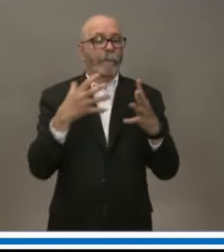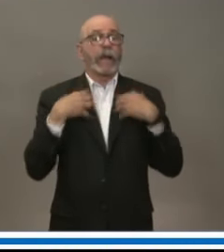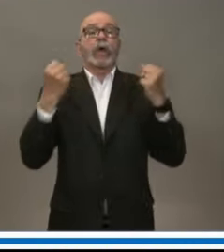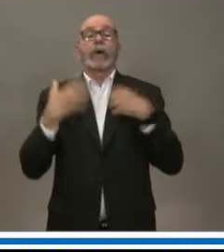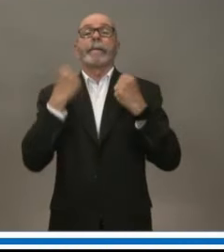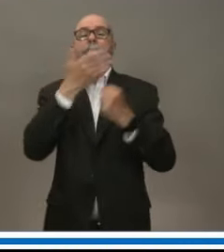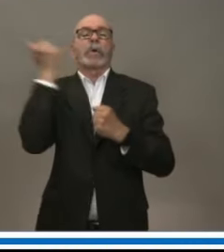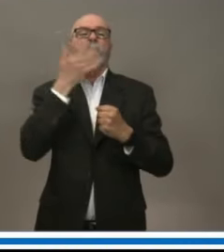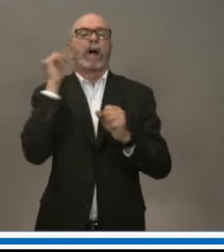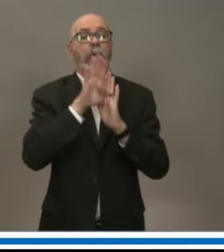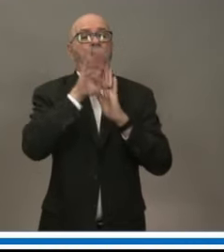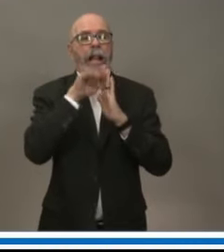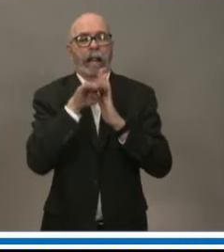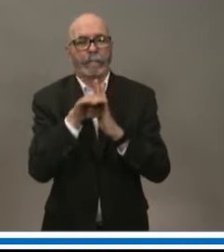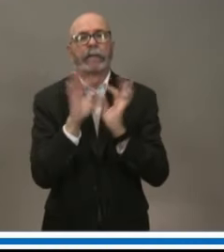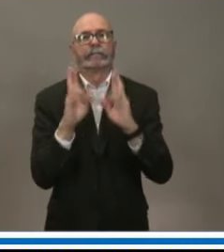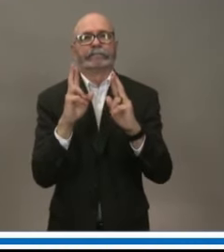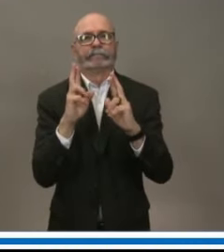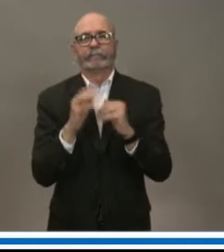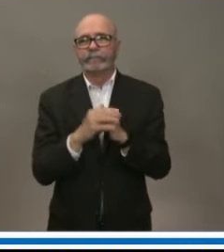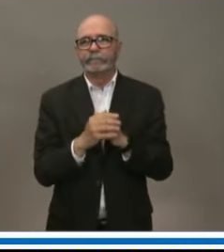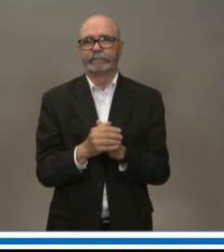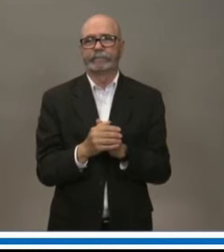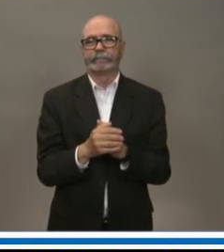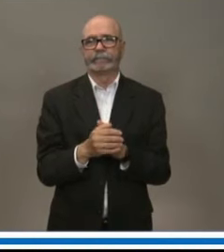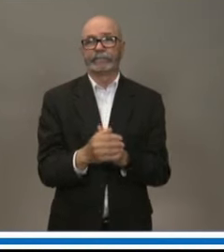As part of that, we now, as of today, we've had